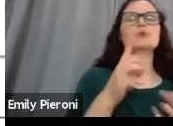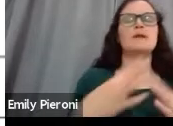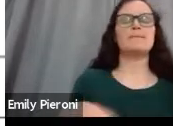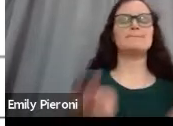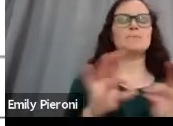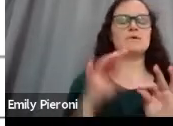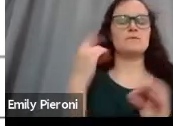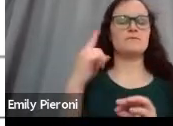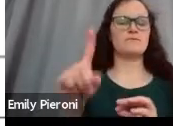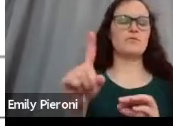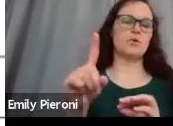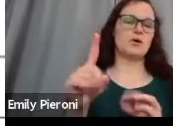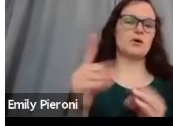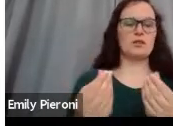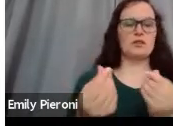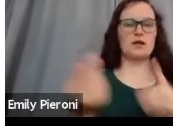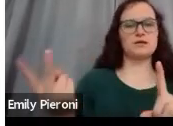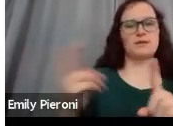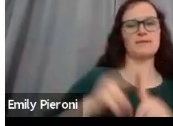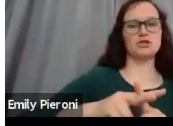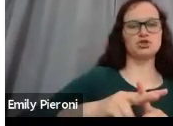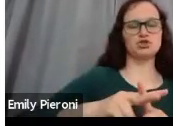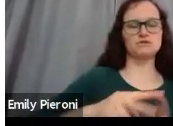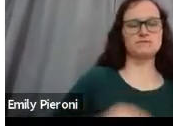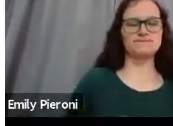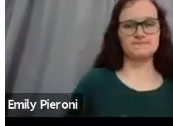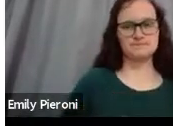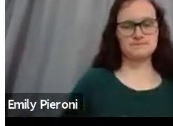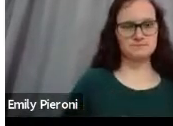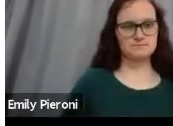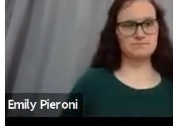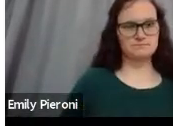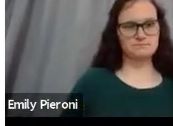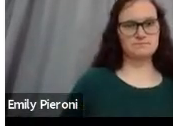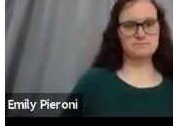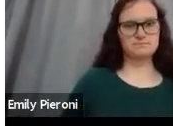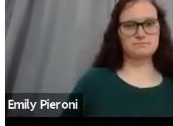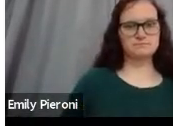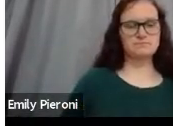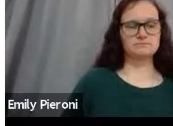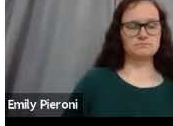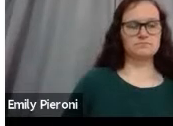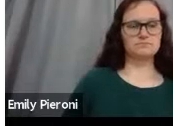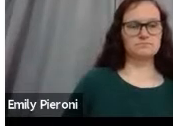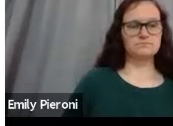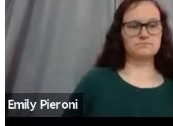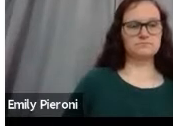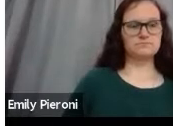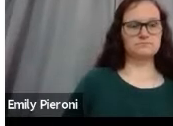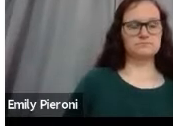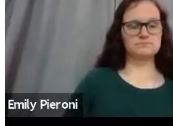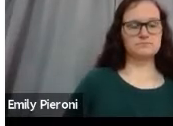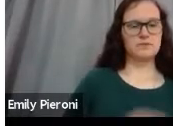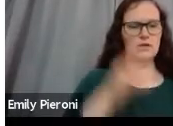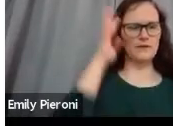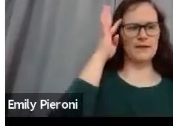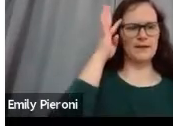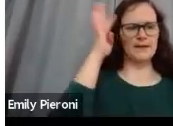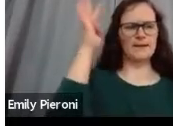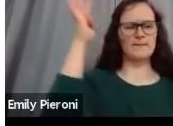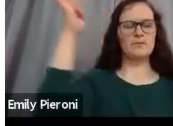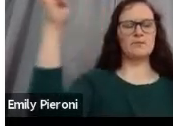land application of biosolids, which we took into consideration. We came up with an application